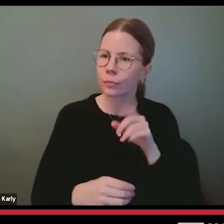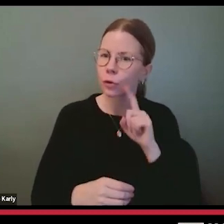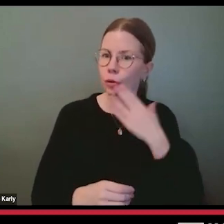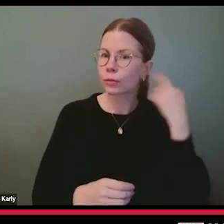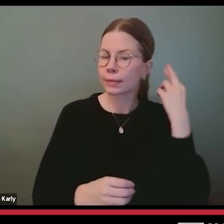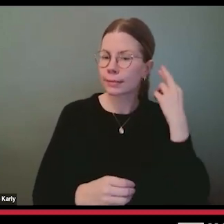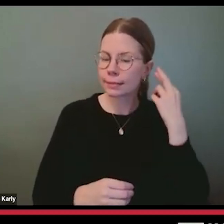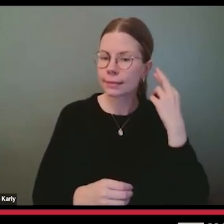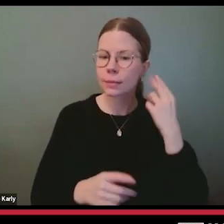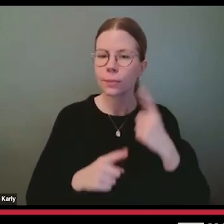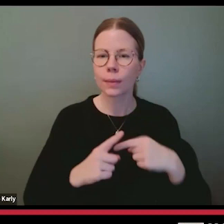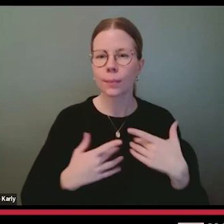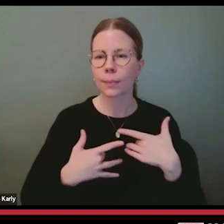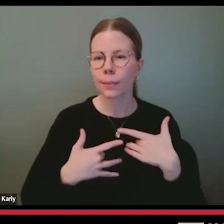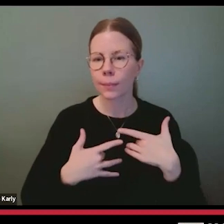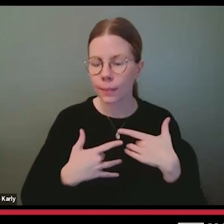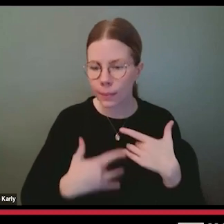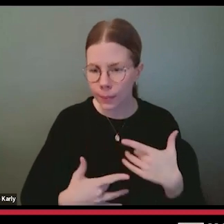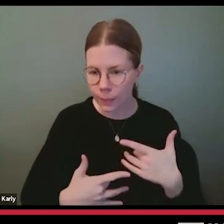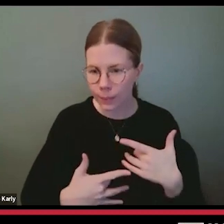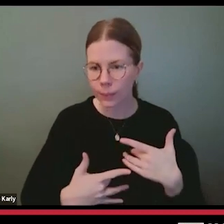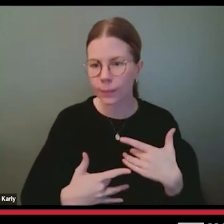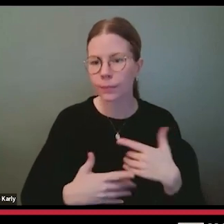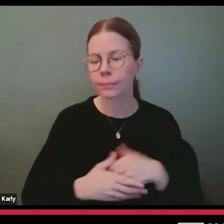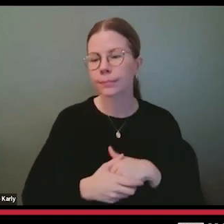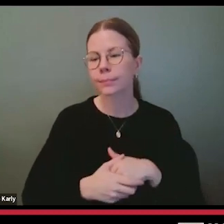ordinarily, the worst thing that happens if